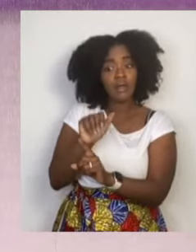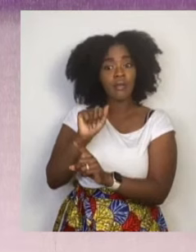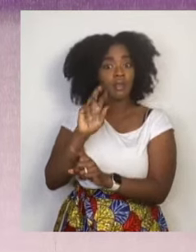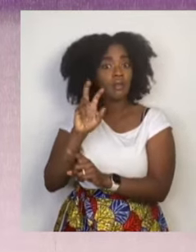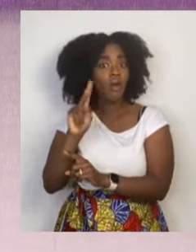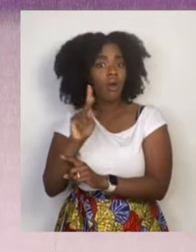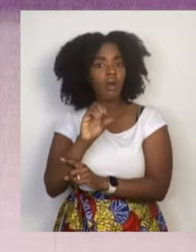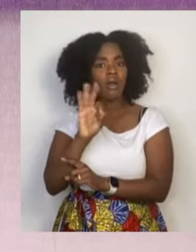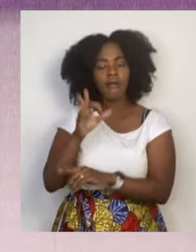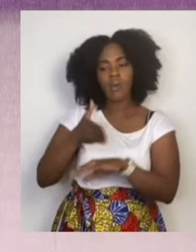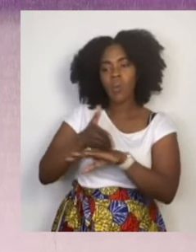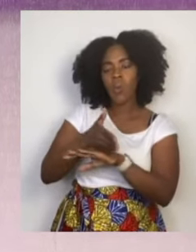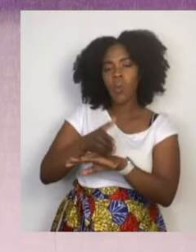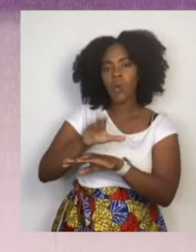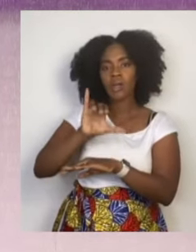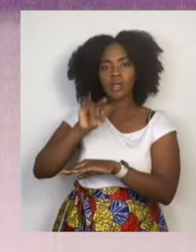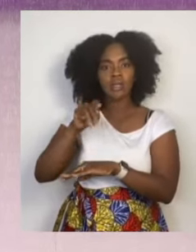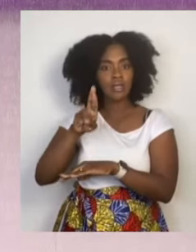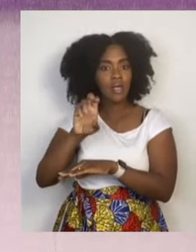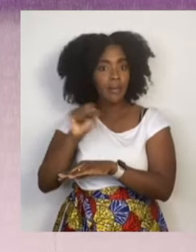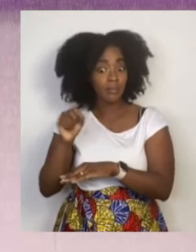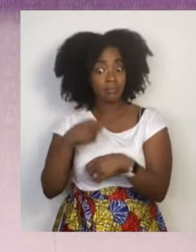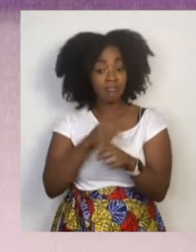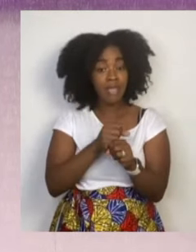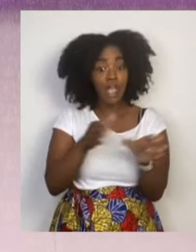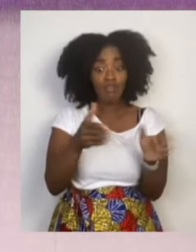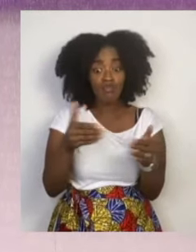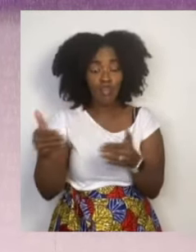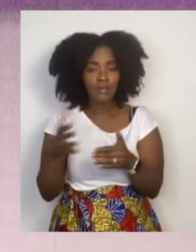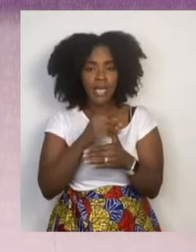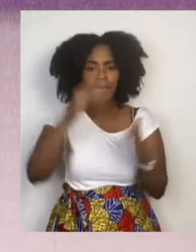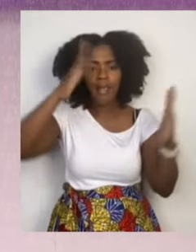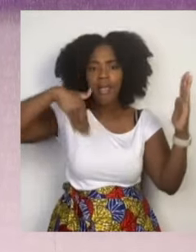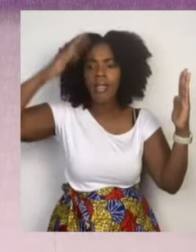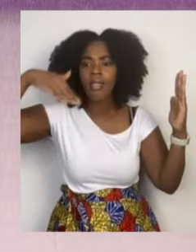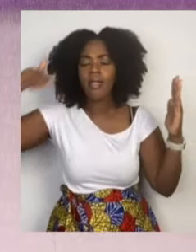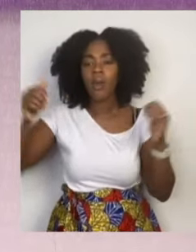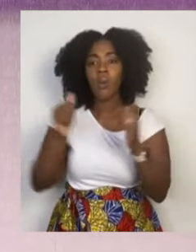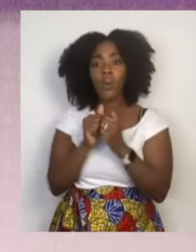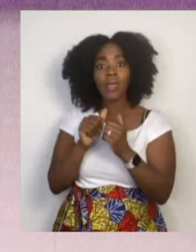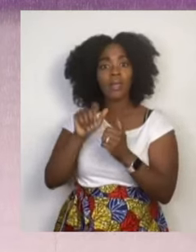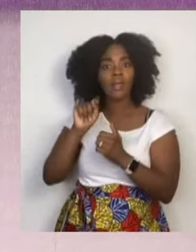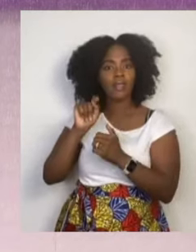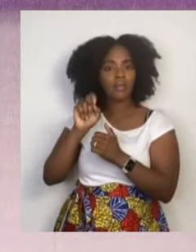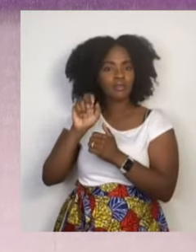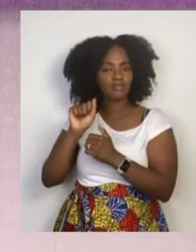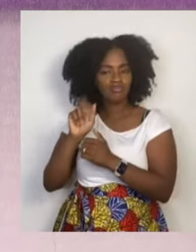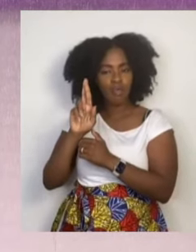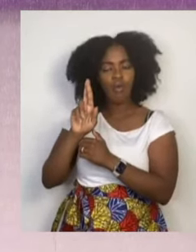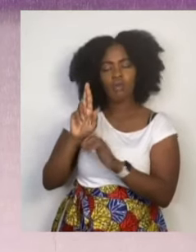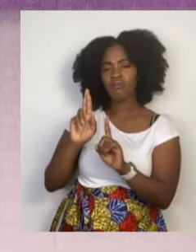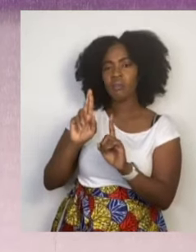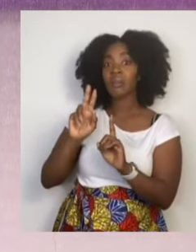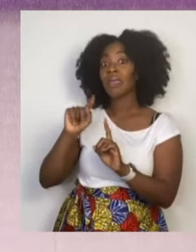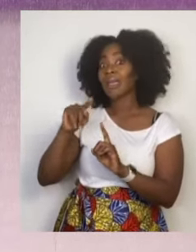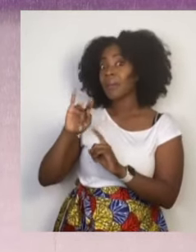rooms in it, and coat it with pitch inside and out. You can be